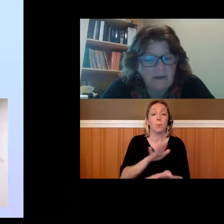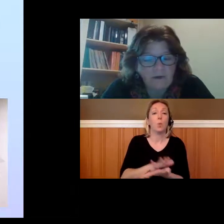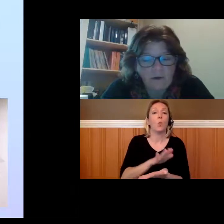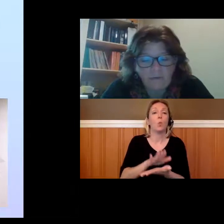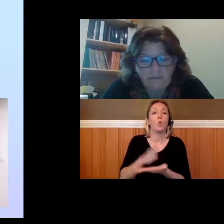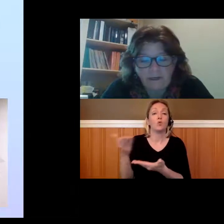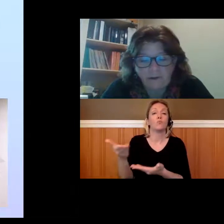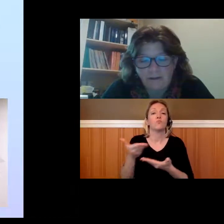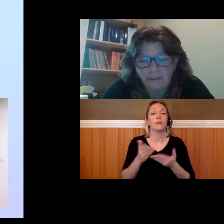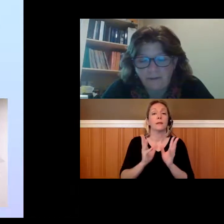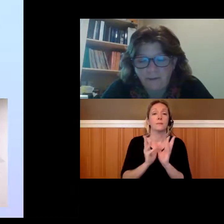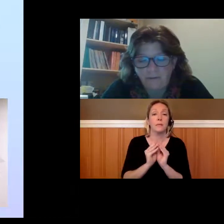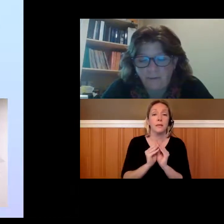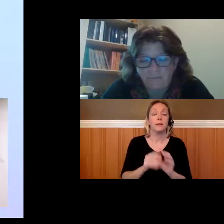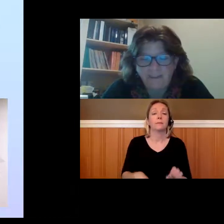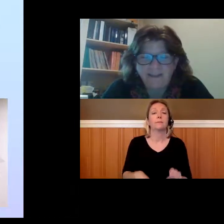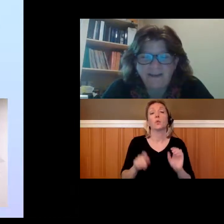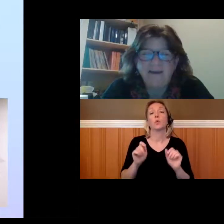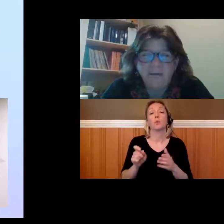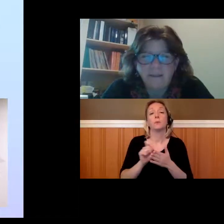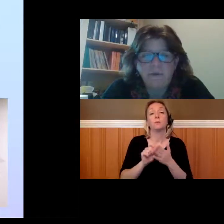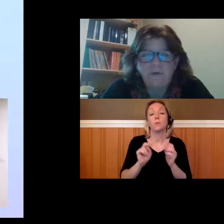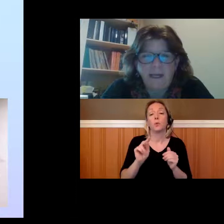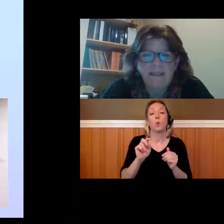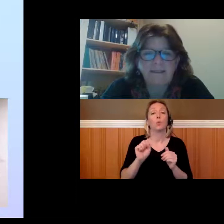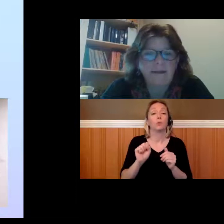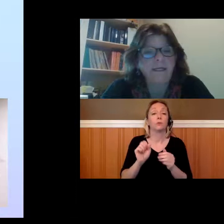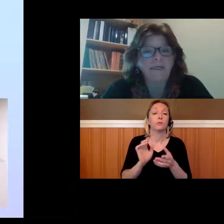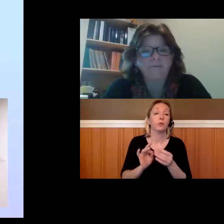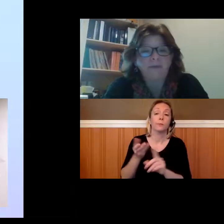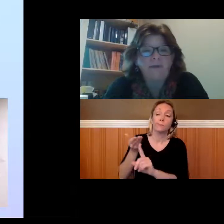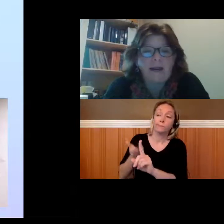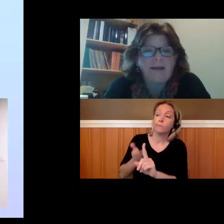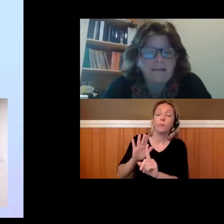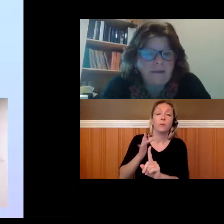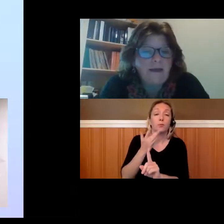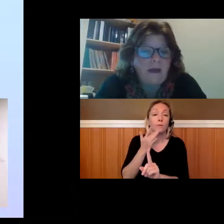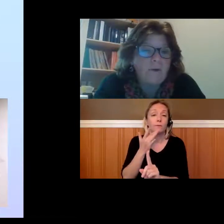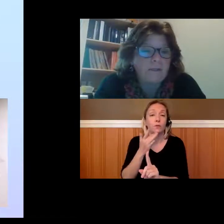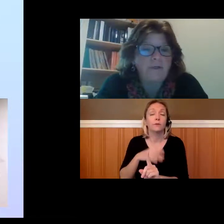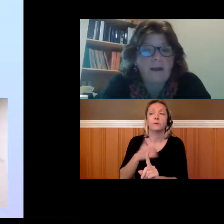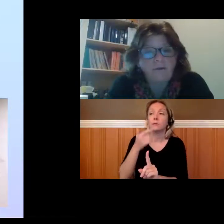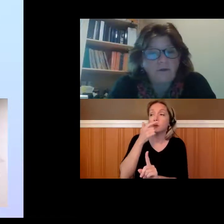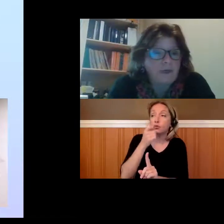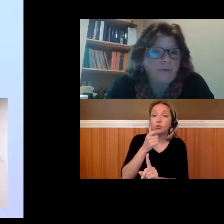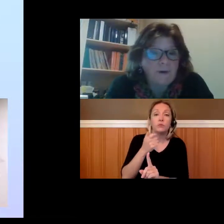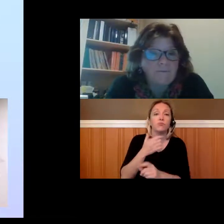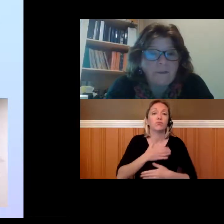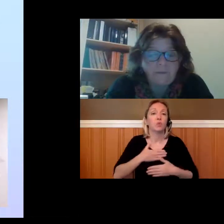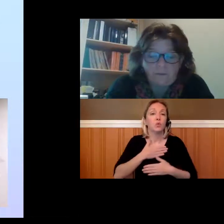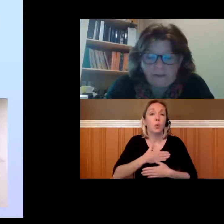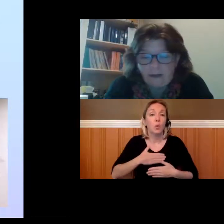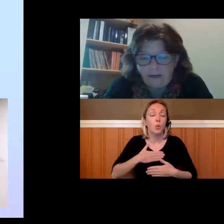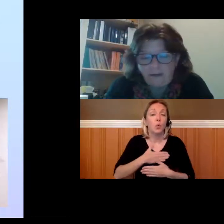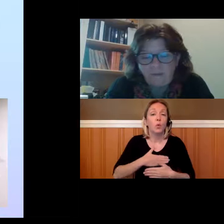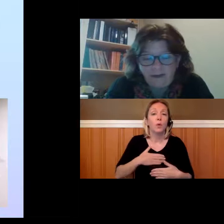about your child's interests or preferences, because when you get into that meeting and you're asked, a question about your child's preferences or what they like or don't